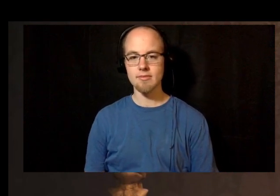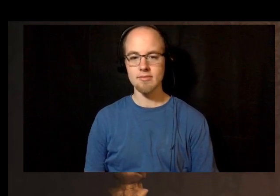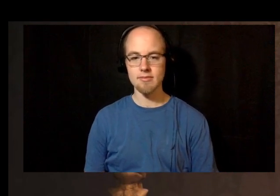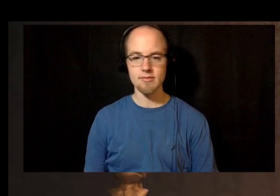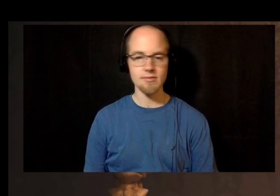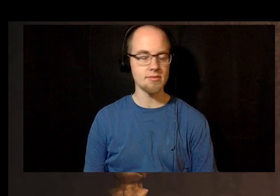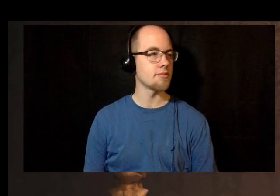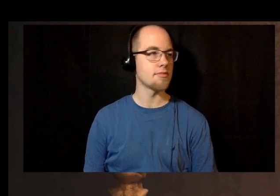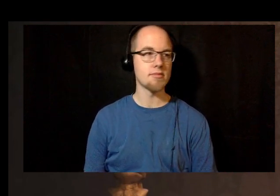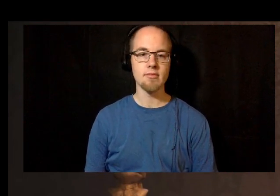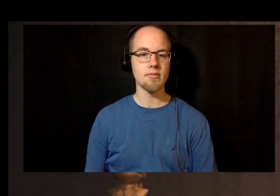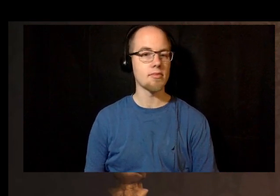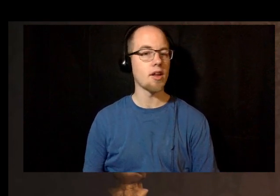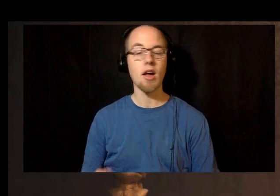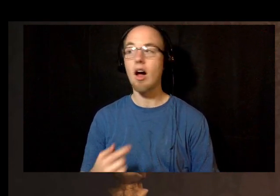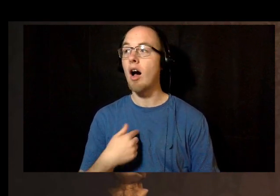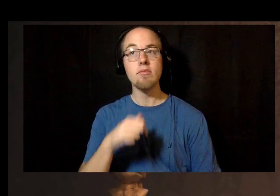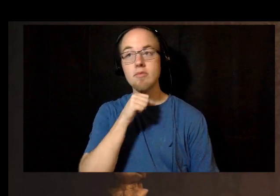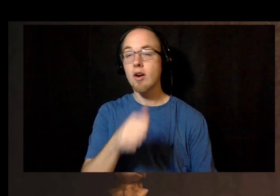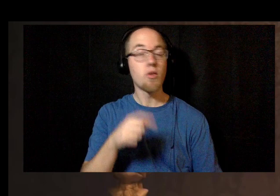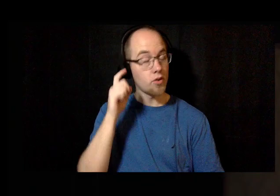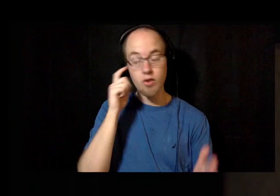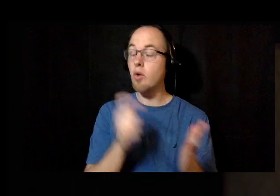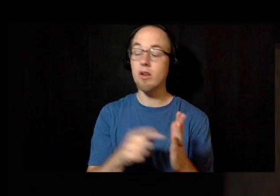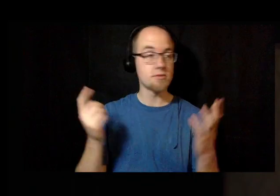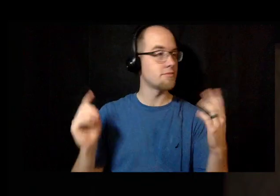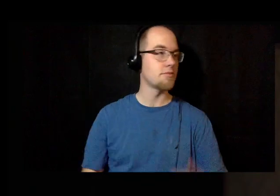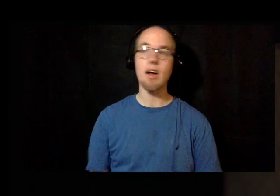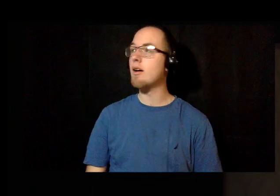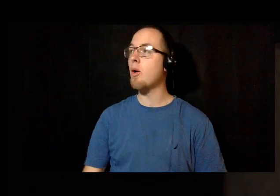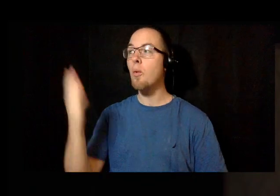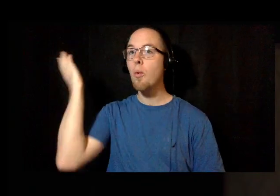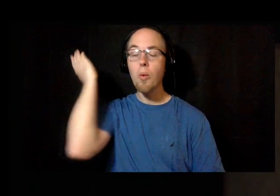They're not going to notice.